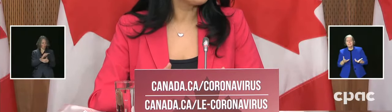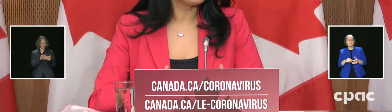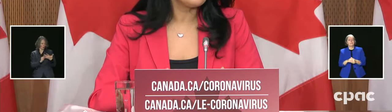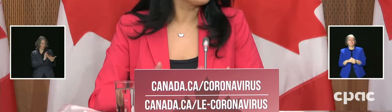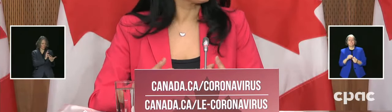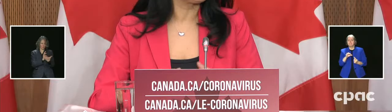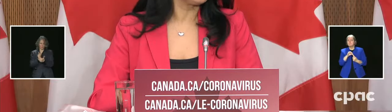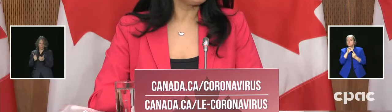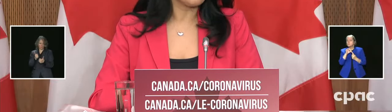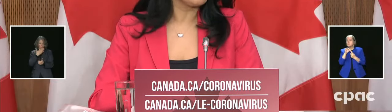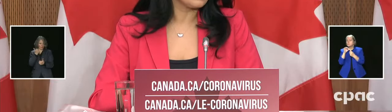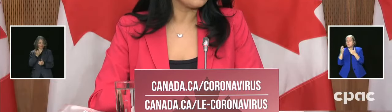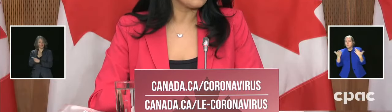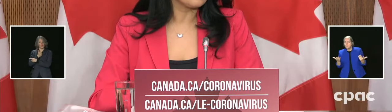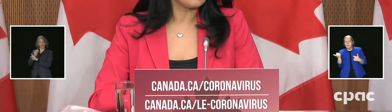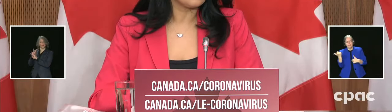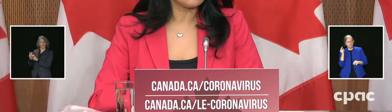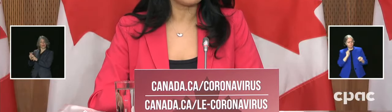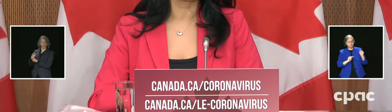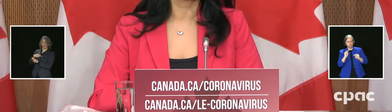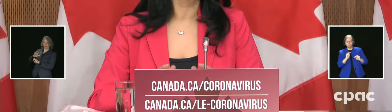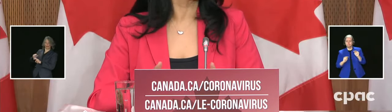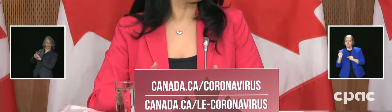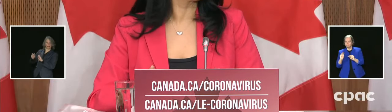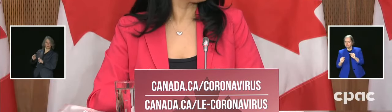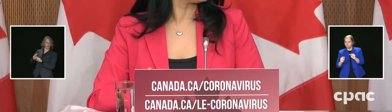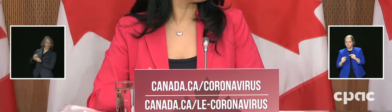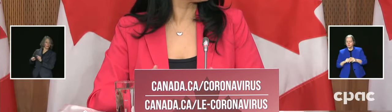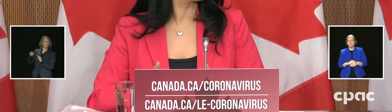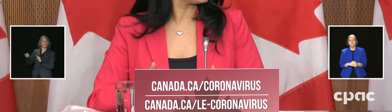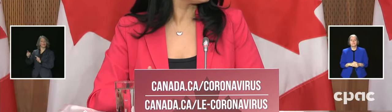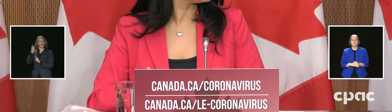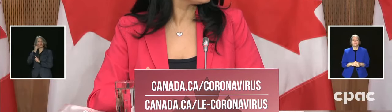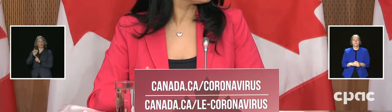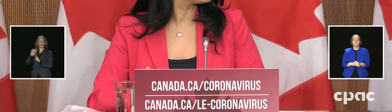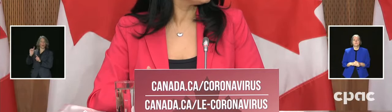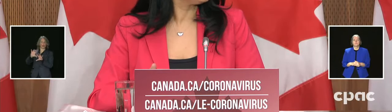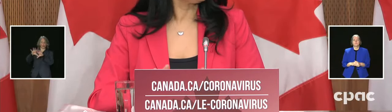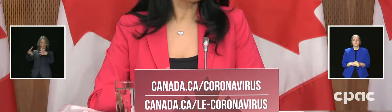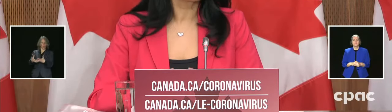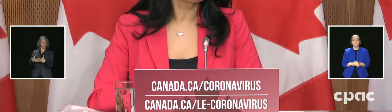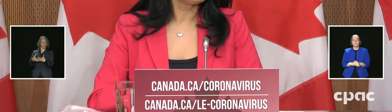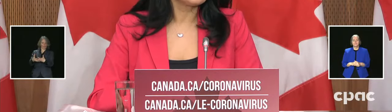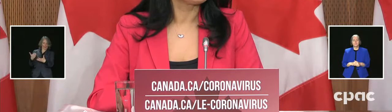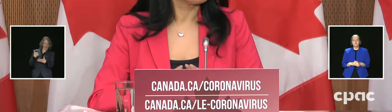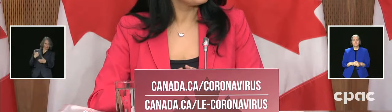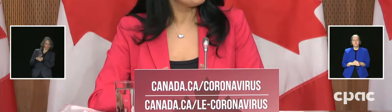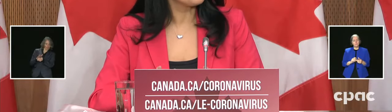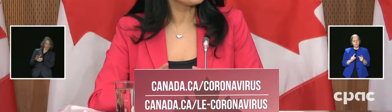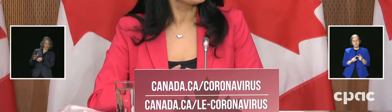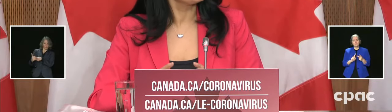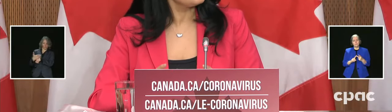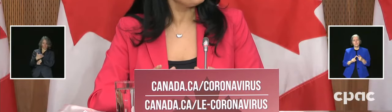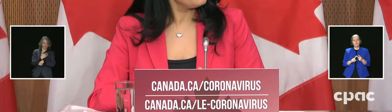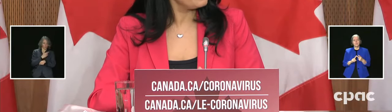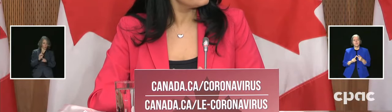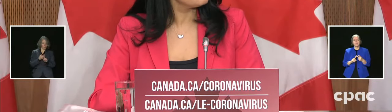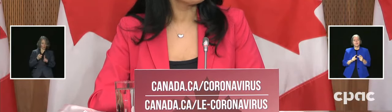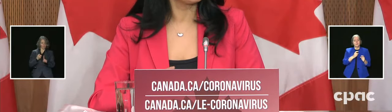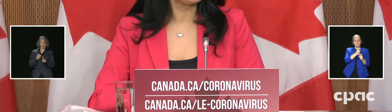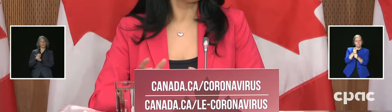other thing that they look at that we do not look at Health Canada is overall supply and supply limitations. So again, similar